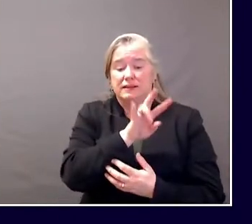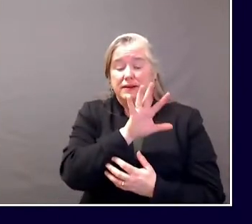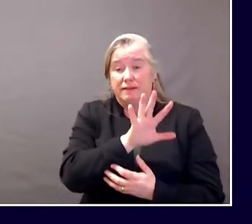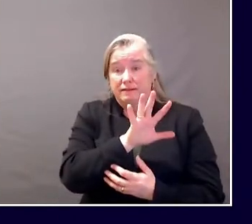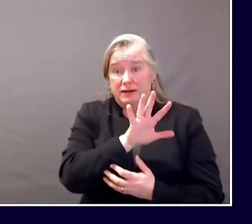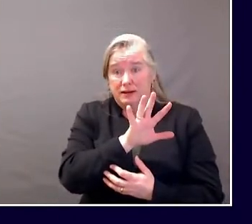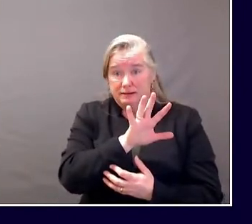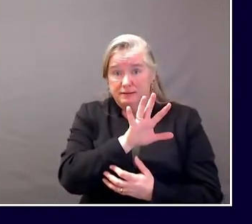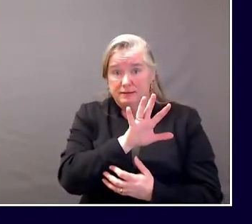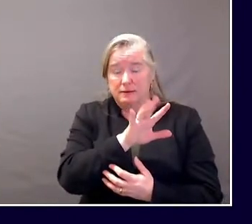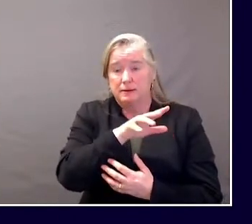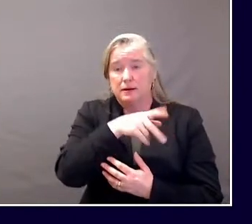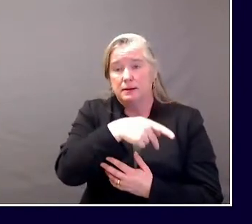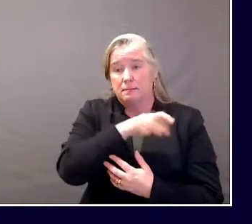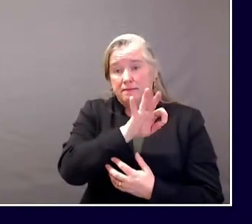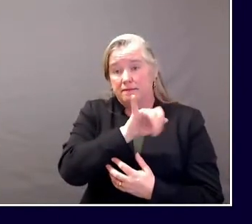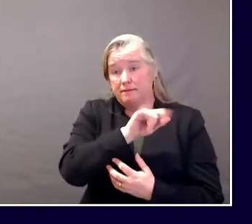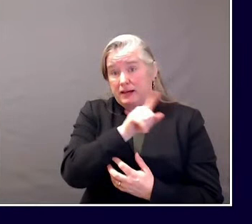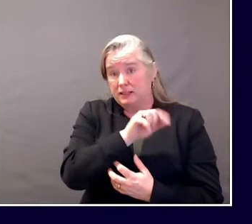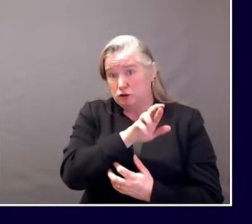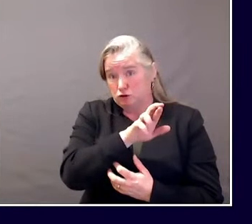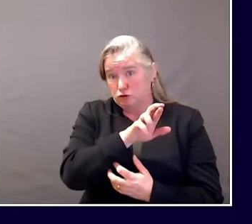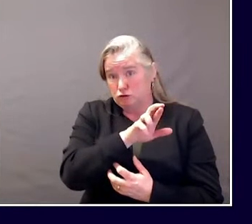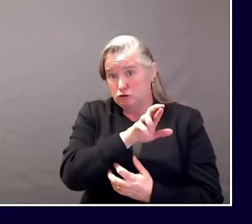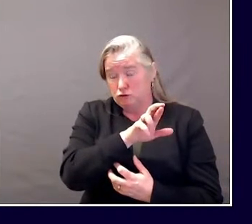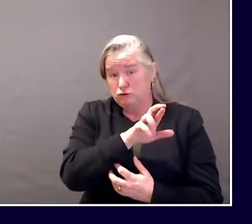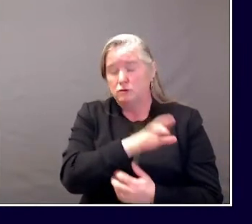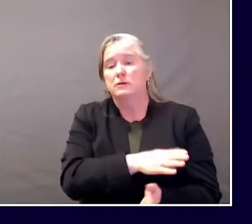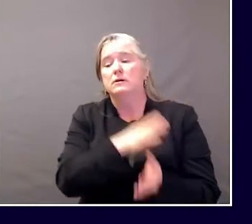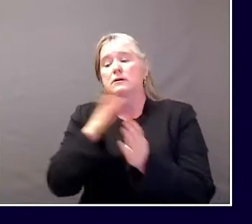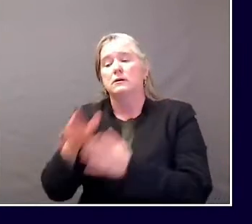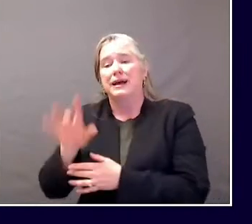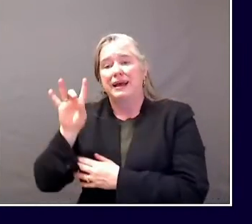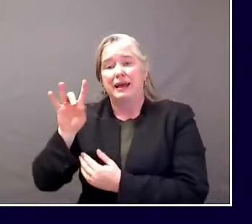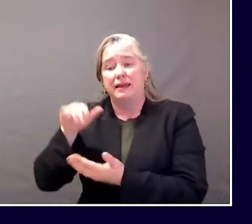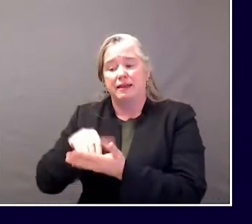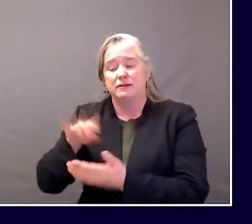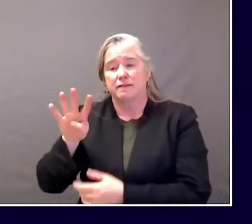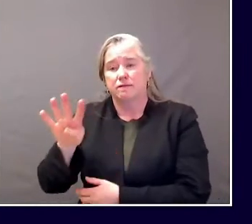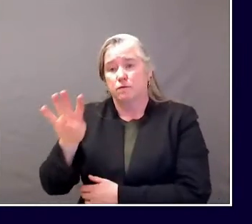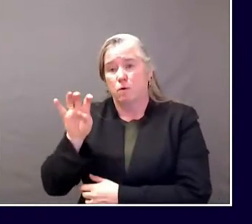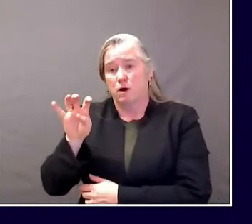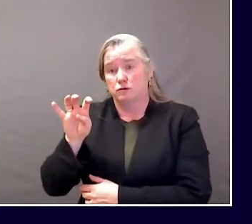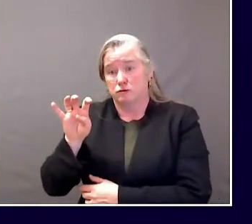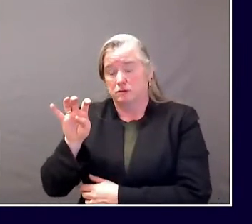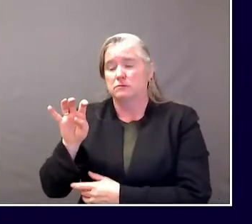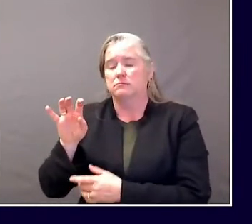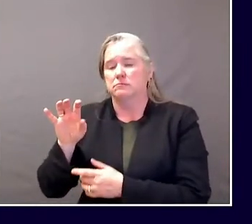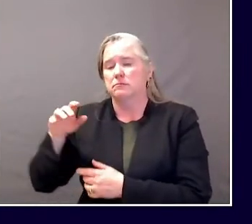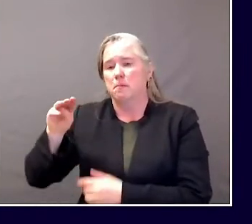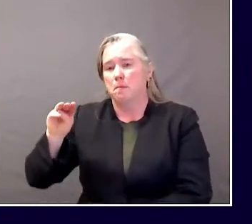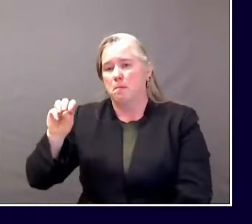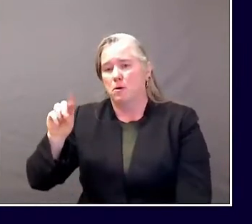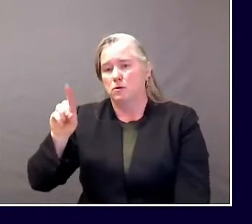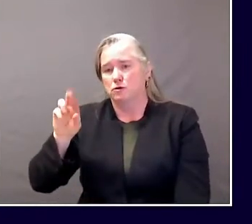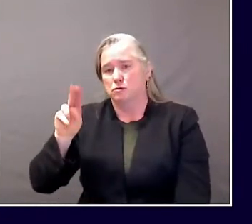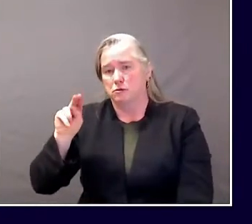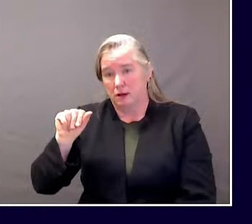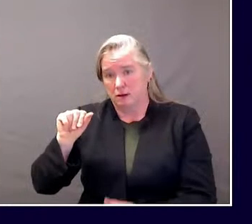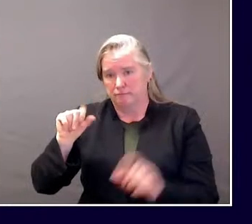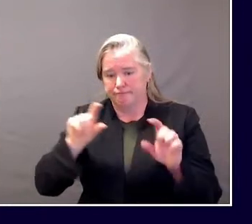8,775 doses of Pfizer vaccine and 8,400 doses of Moderna